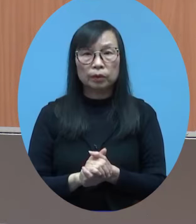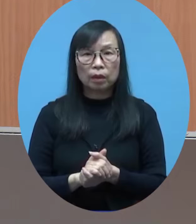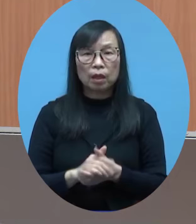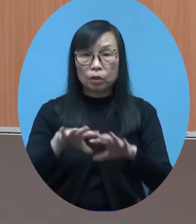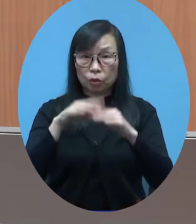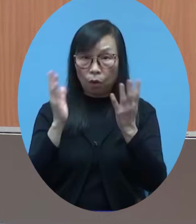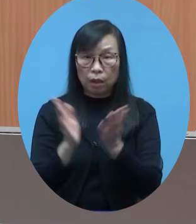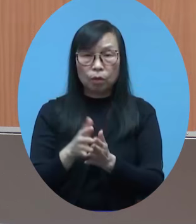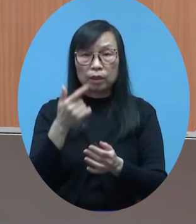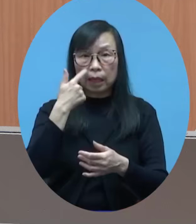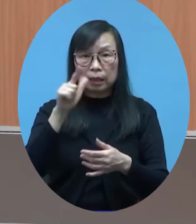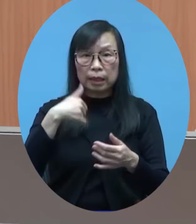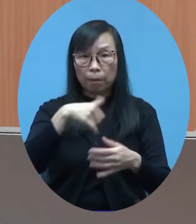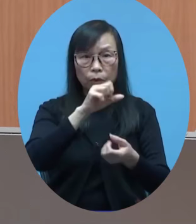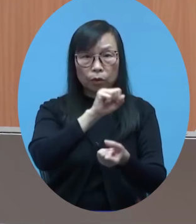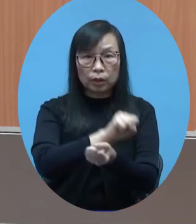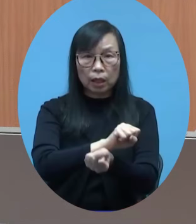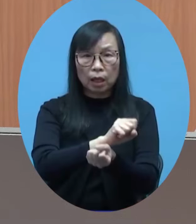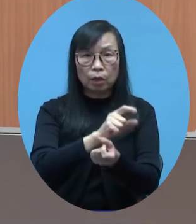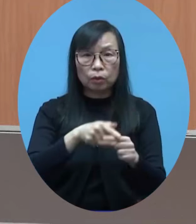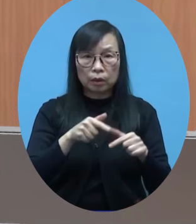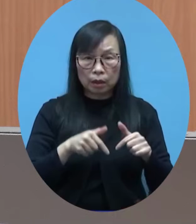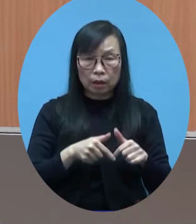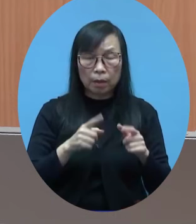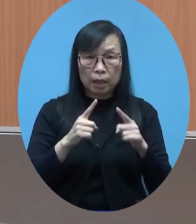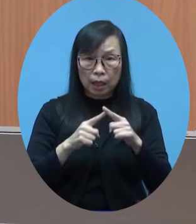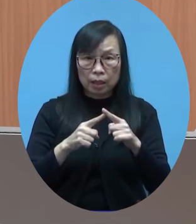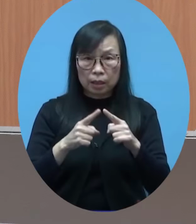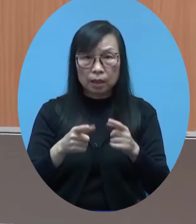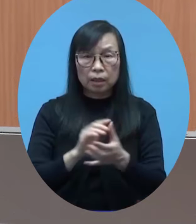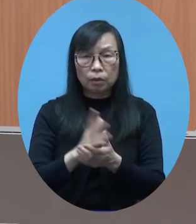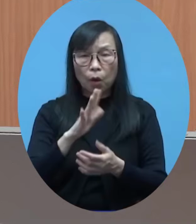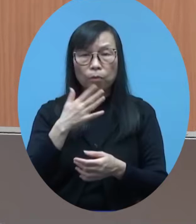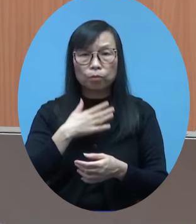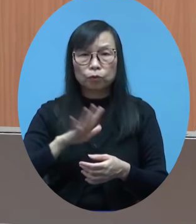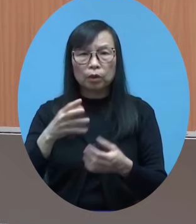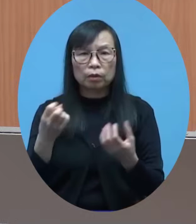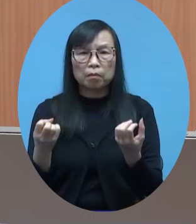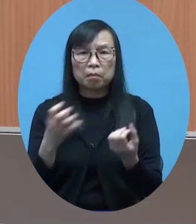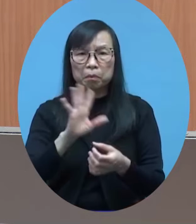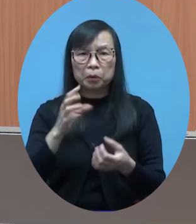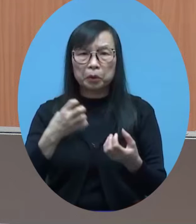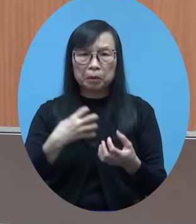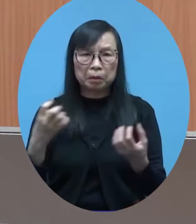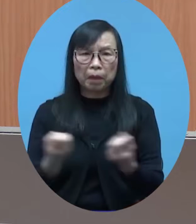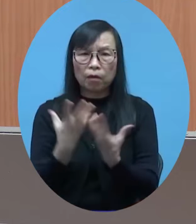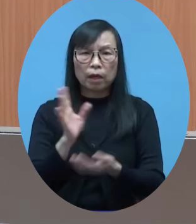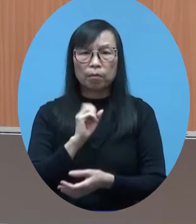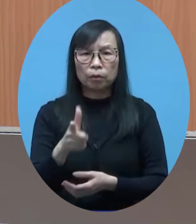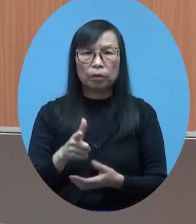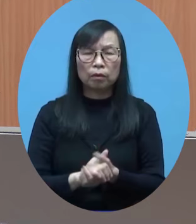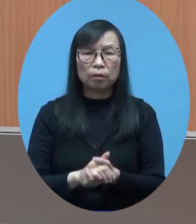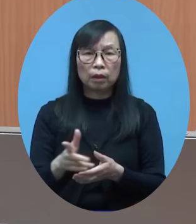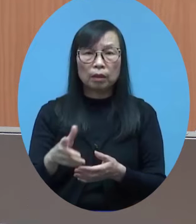detainees. So I don't suspect there is an outbreak there, but of course, especially the Martelgo Immigration